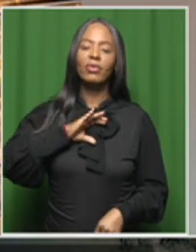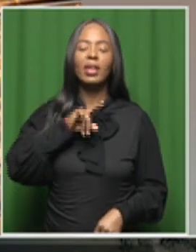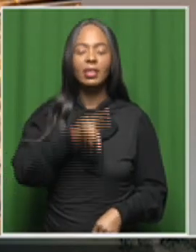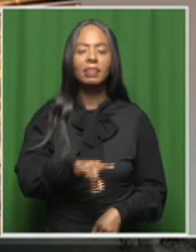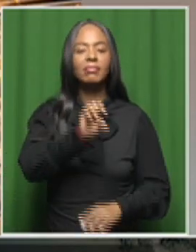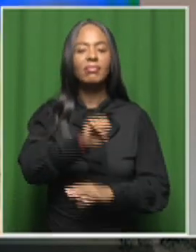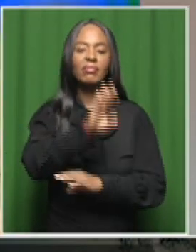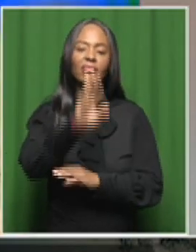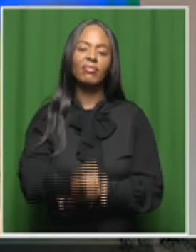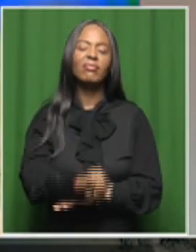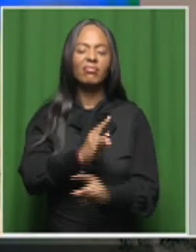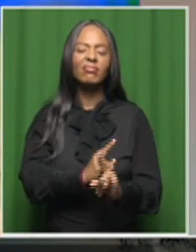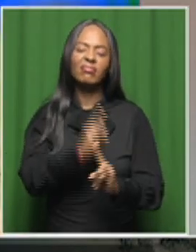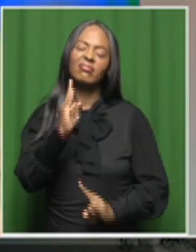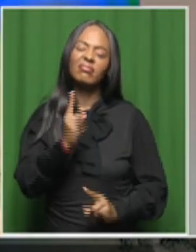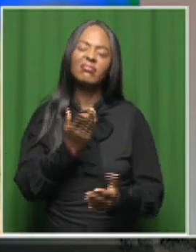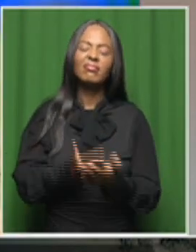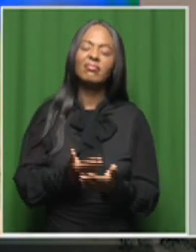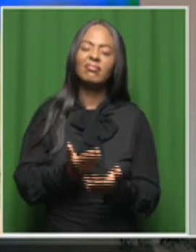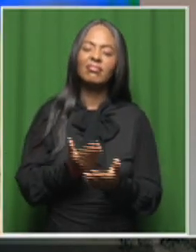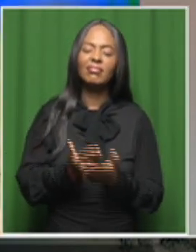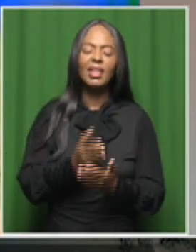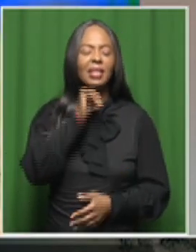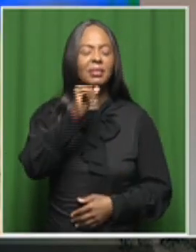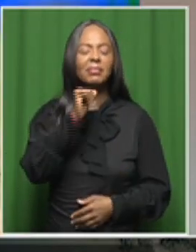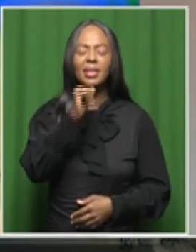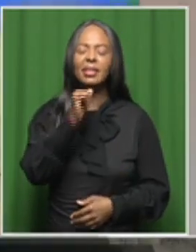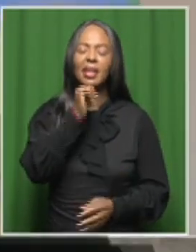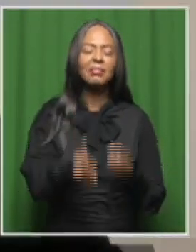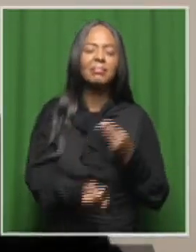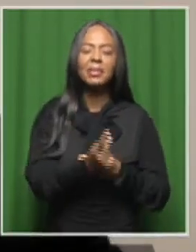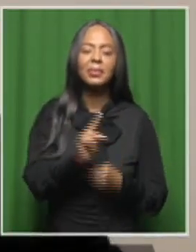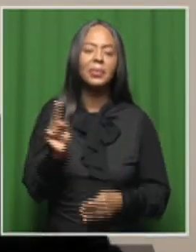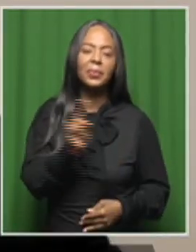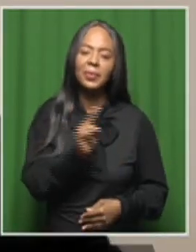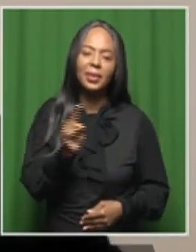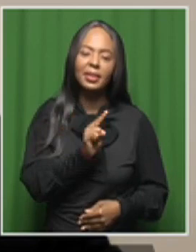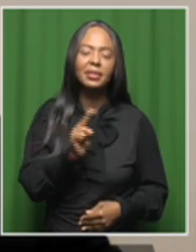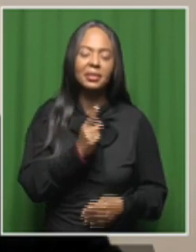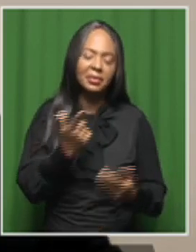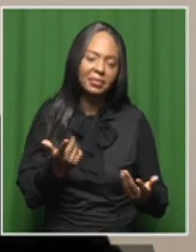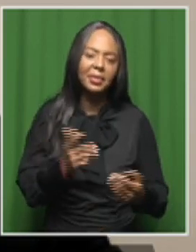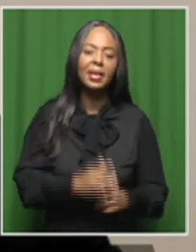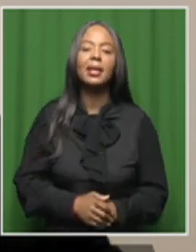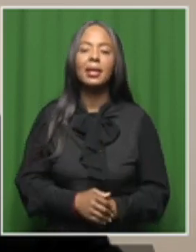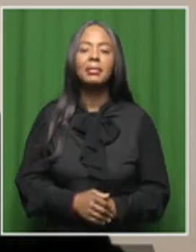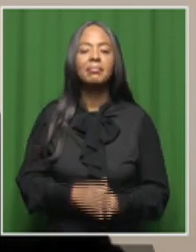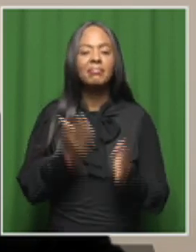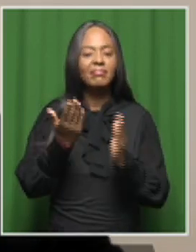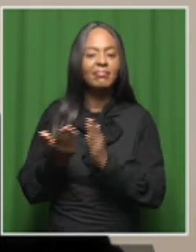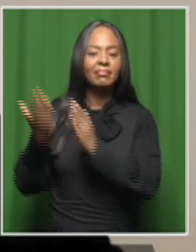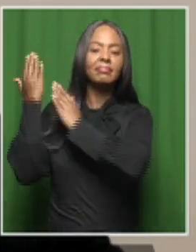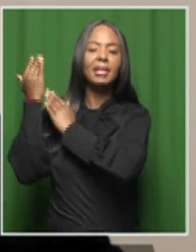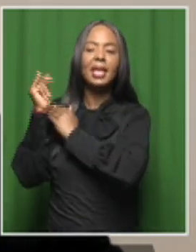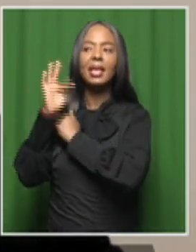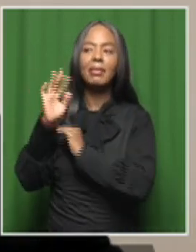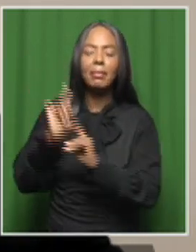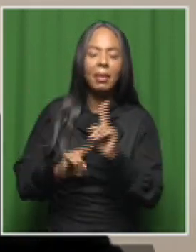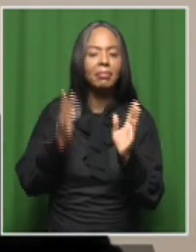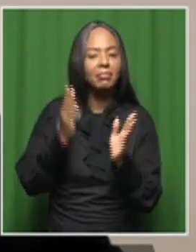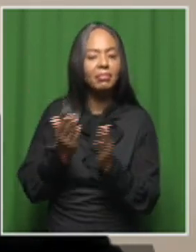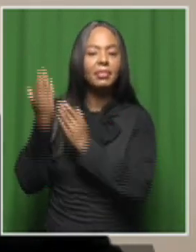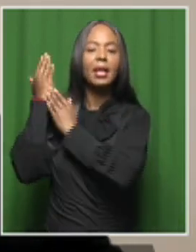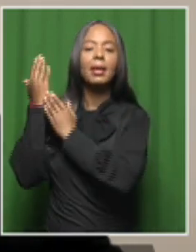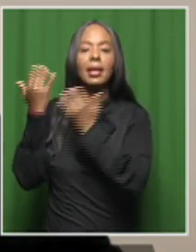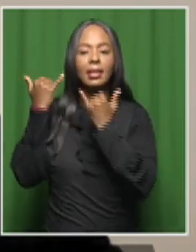this last innings feeling that, no matter what had happened, obviously the first innings gone, they can put it behind them. And I do feel that, with what